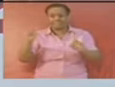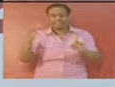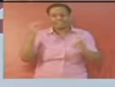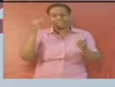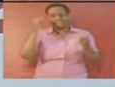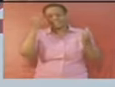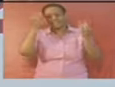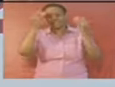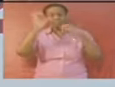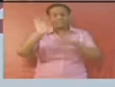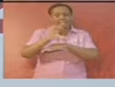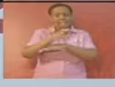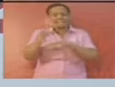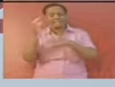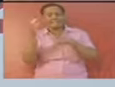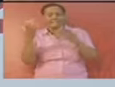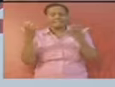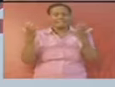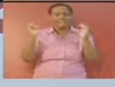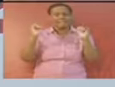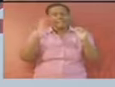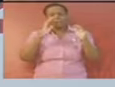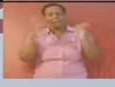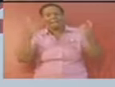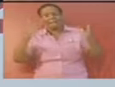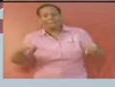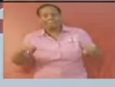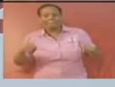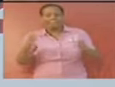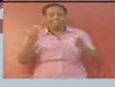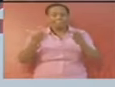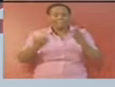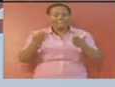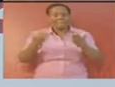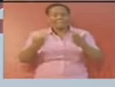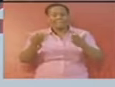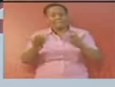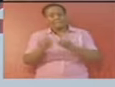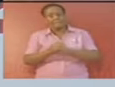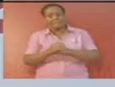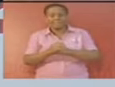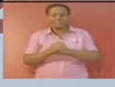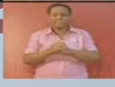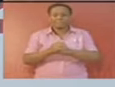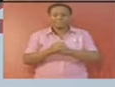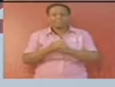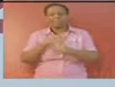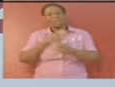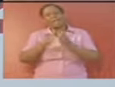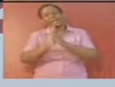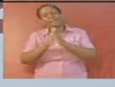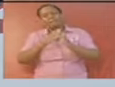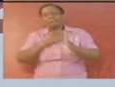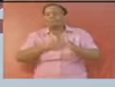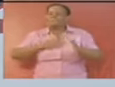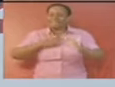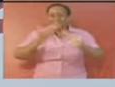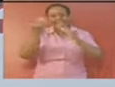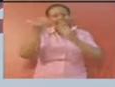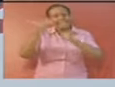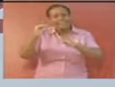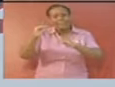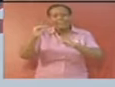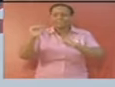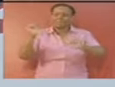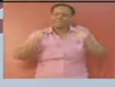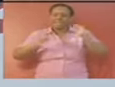between performances and activities where people could adhere to the measures and one where people cannot